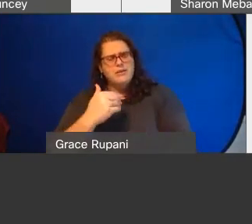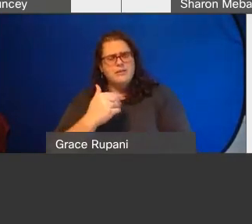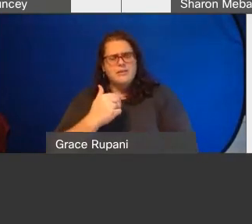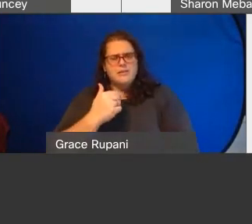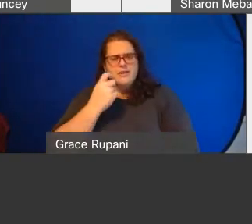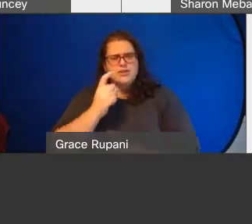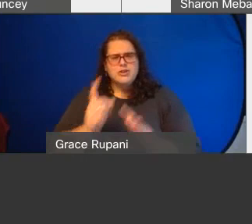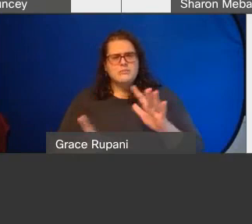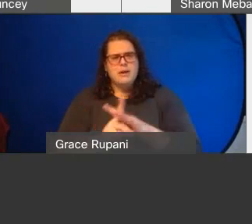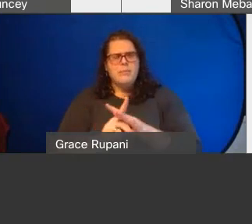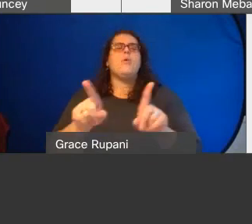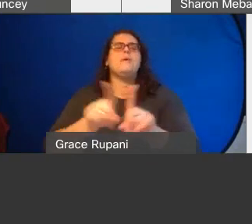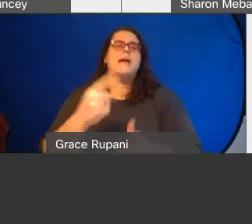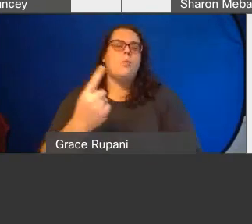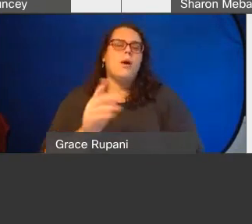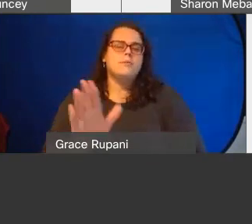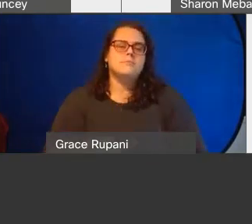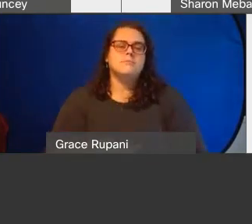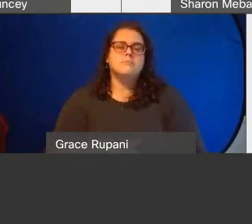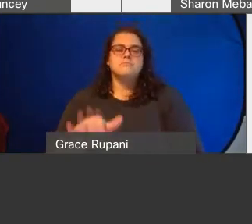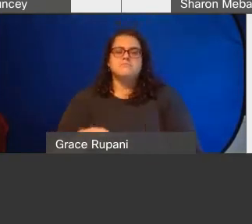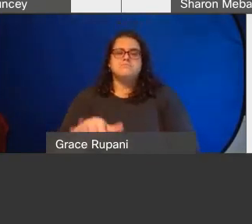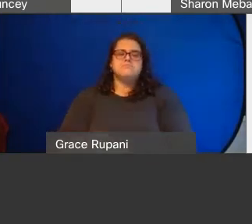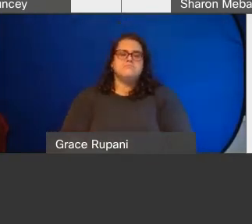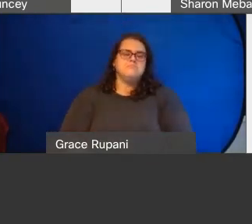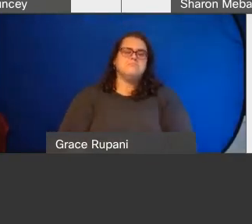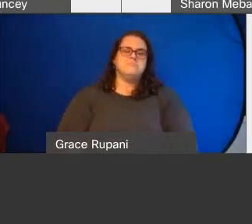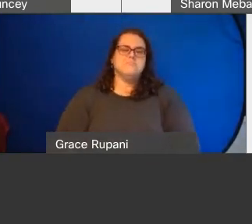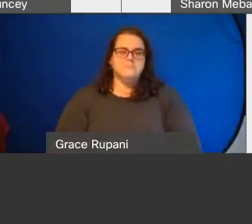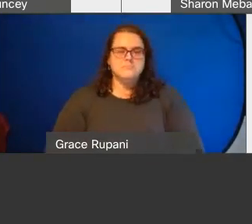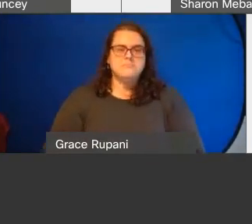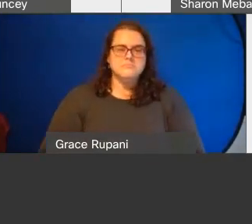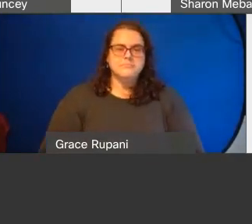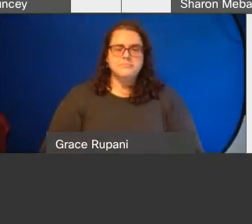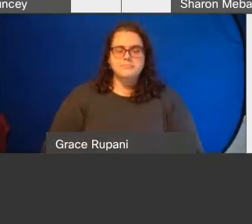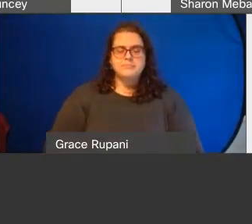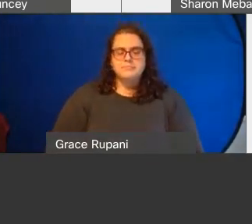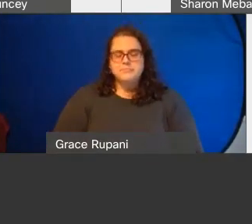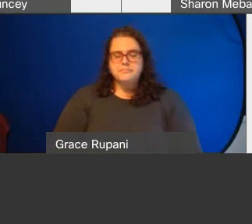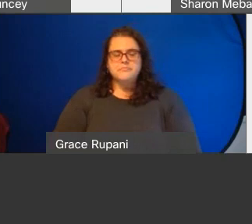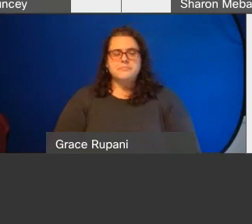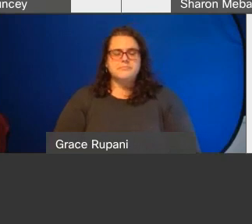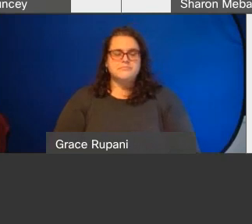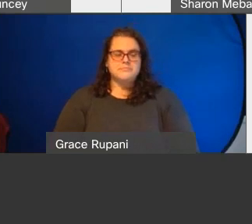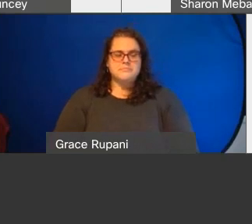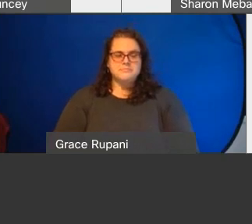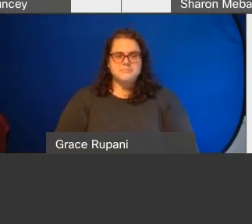the same question repeated. So yes, okay. All right.